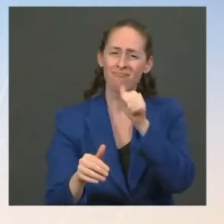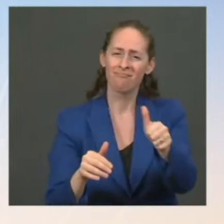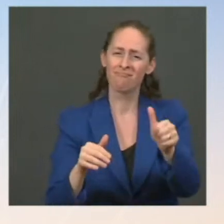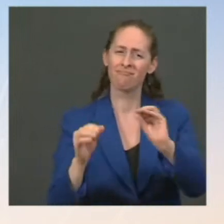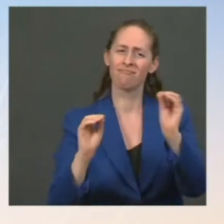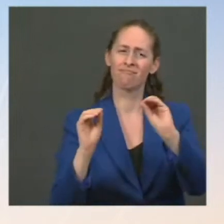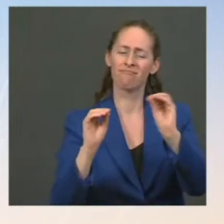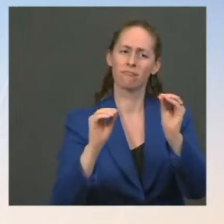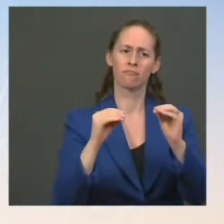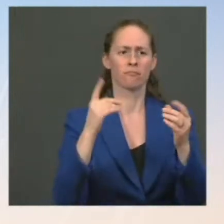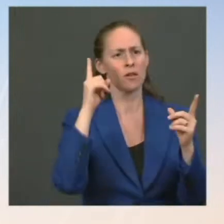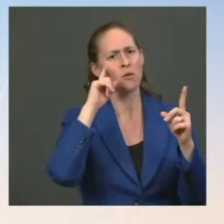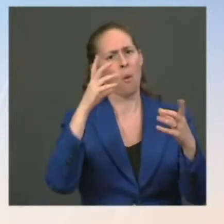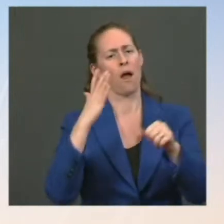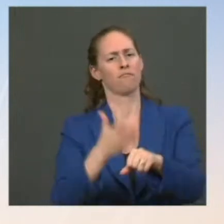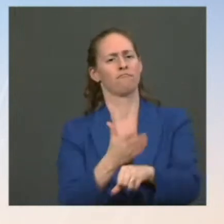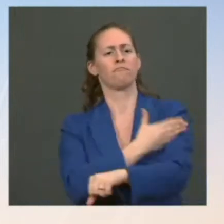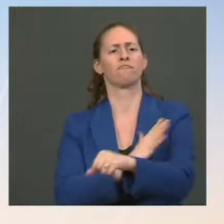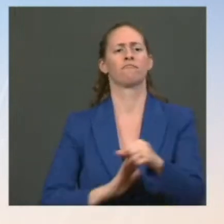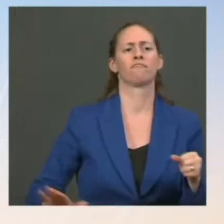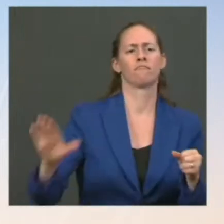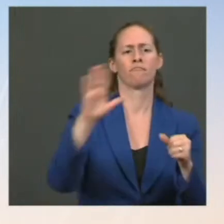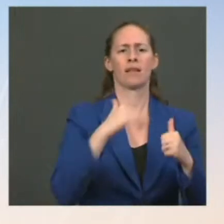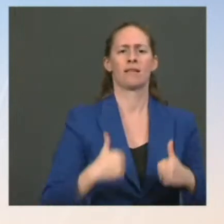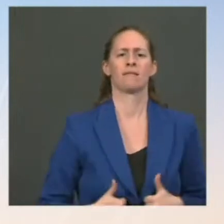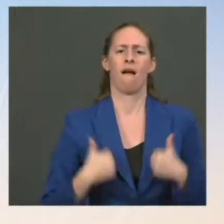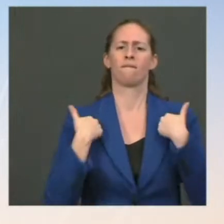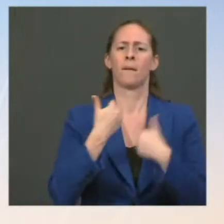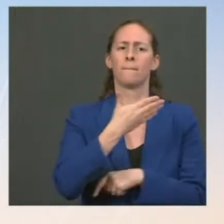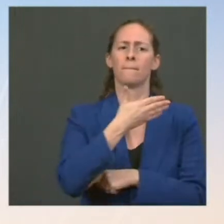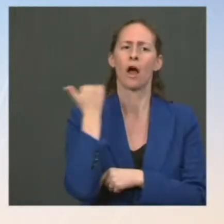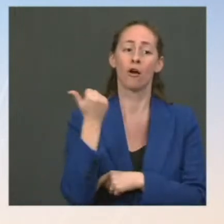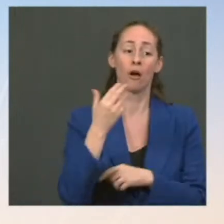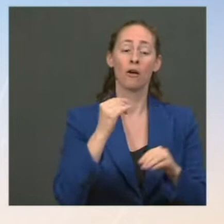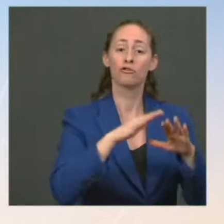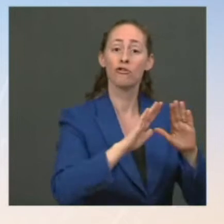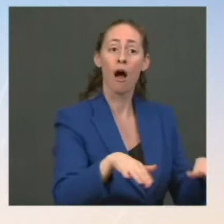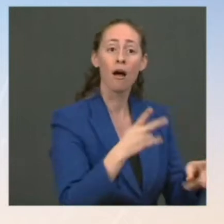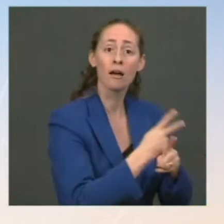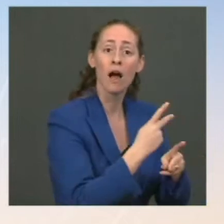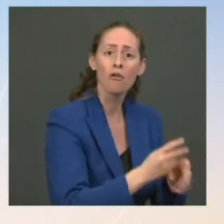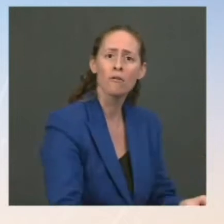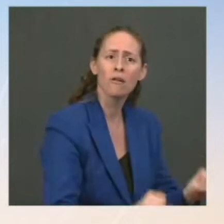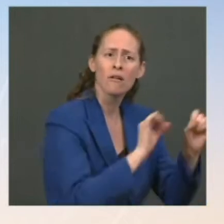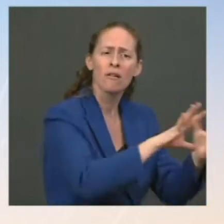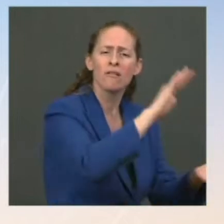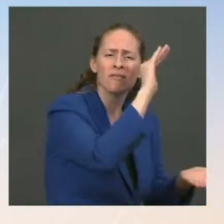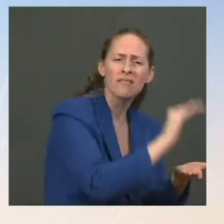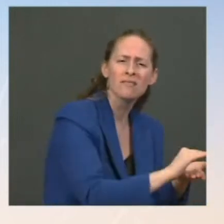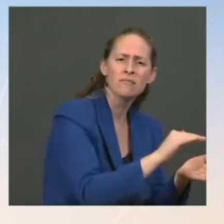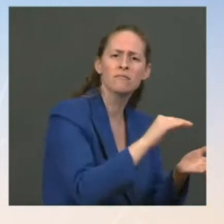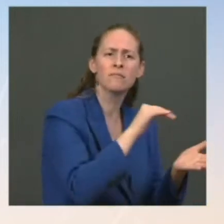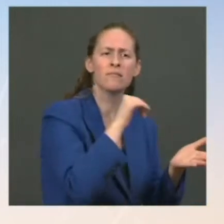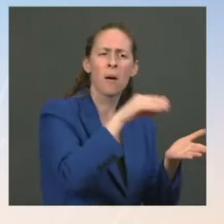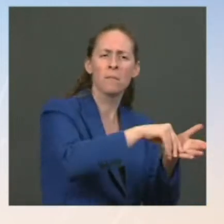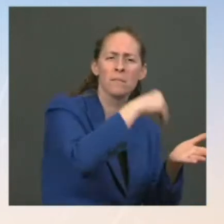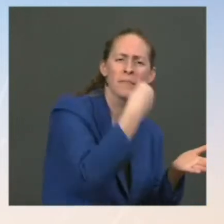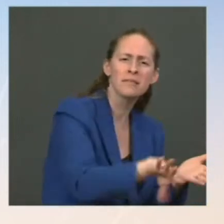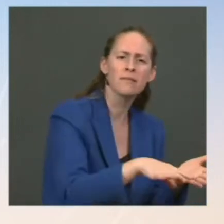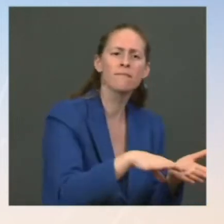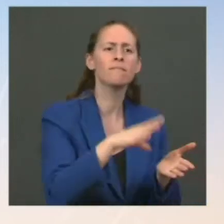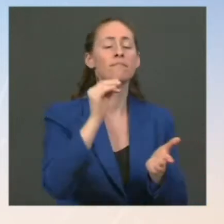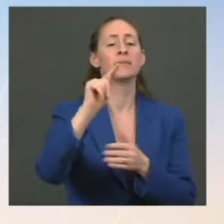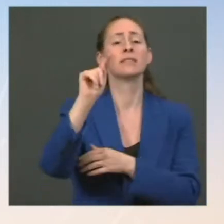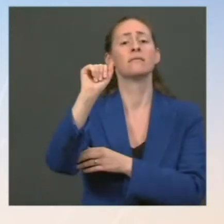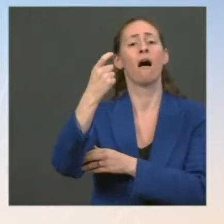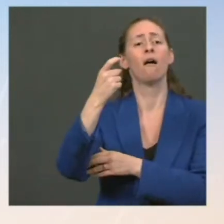people want. People want improvements to childcare. They want their costs cut. They want the tax system more fair. So our zip code here is sometimes a